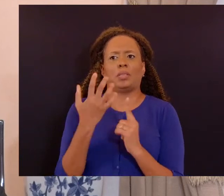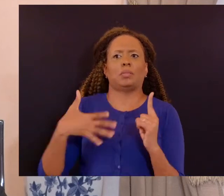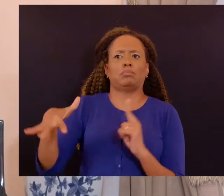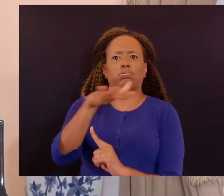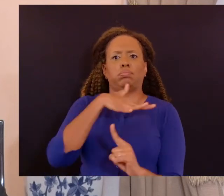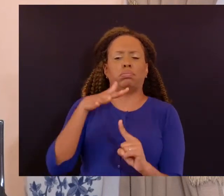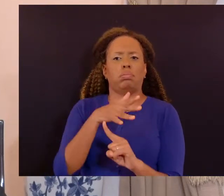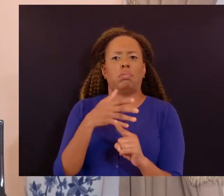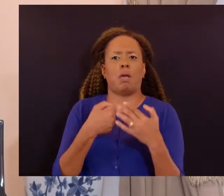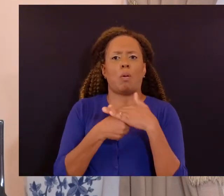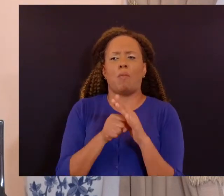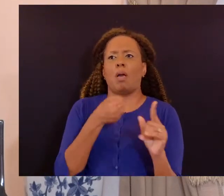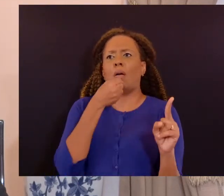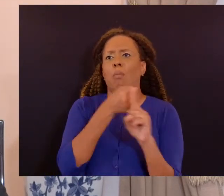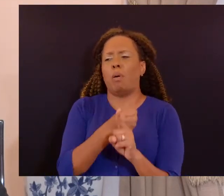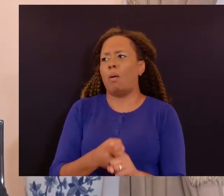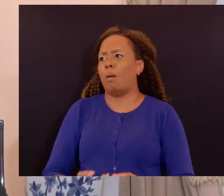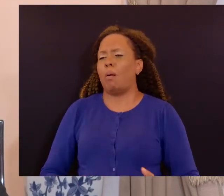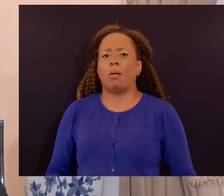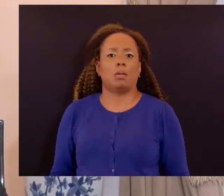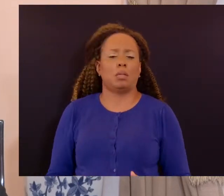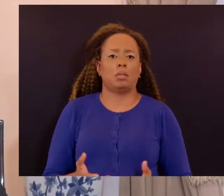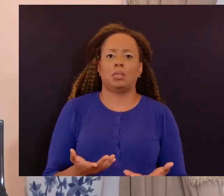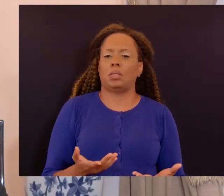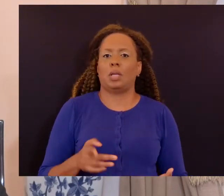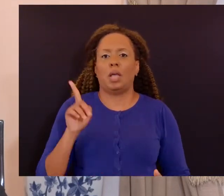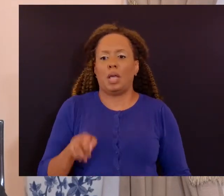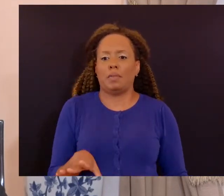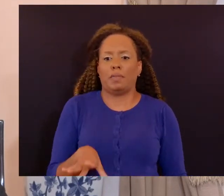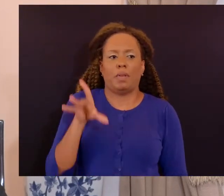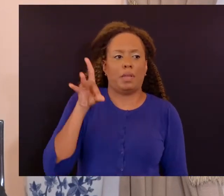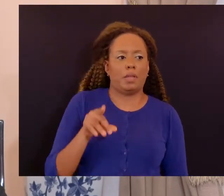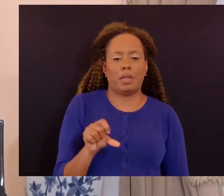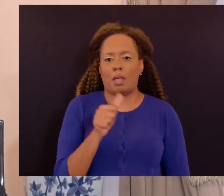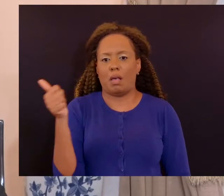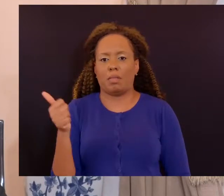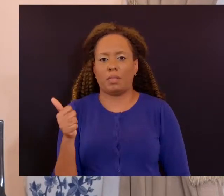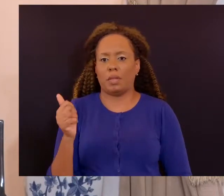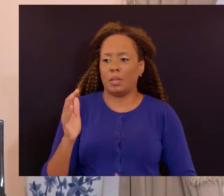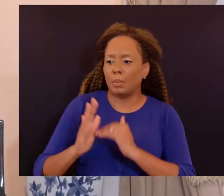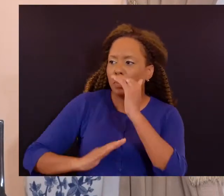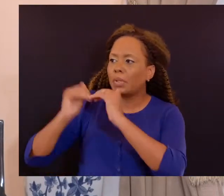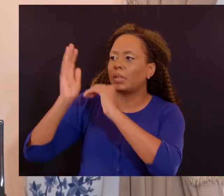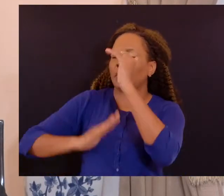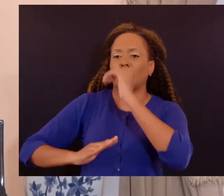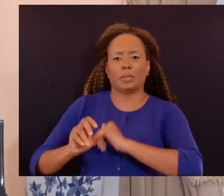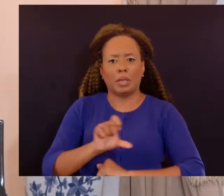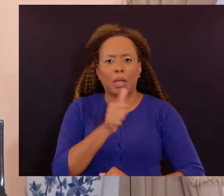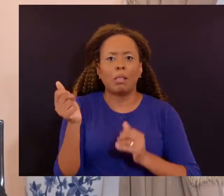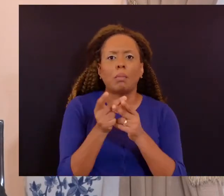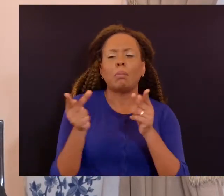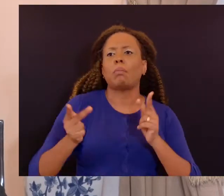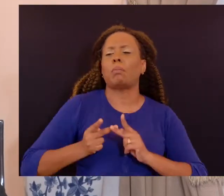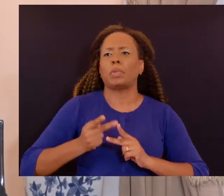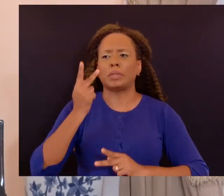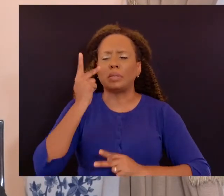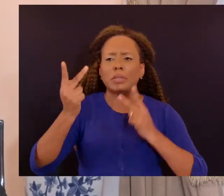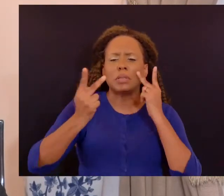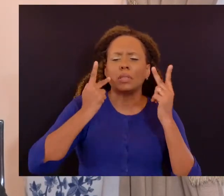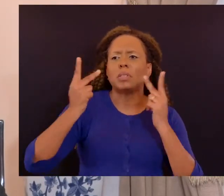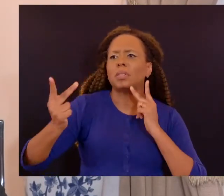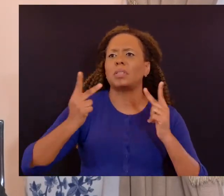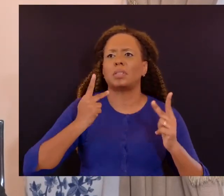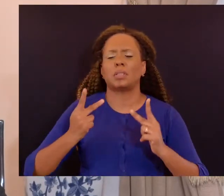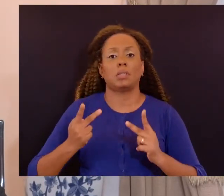are constantly having to find alternative accommodation. And to provide in that alternative accommodation the